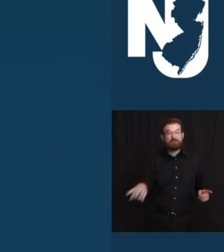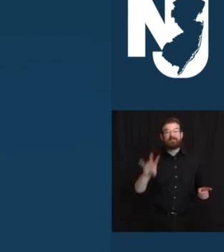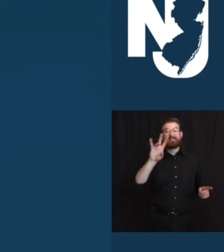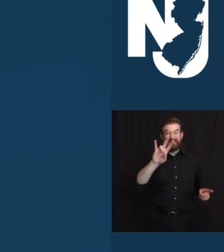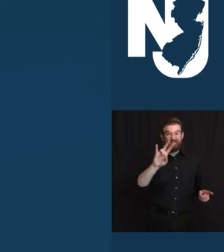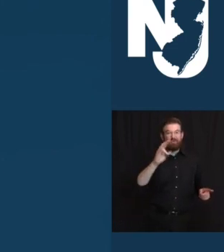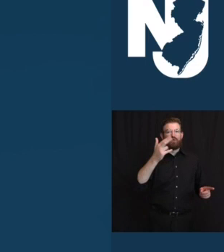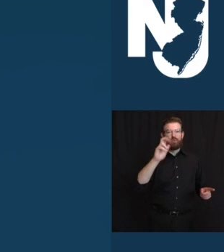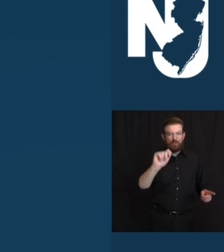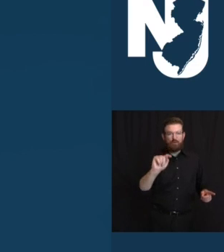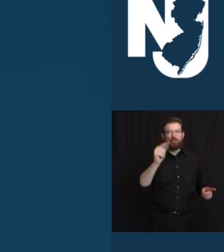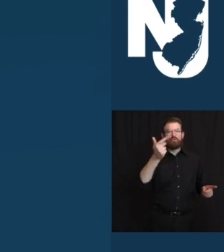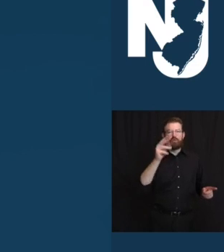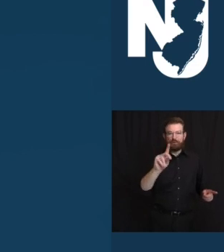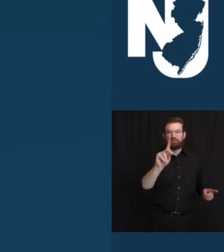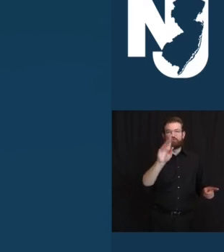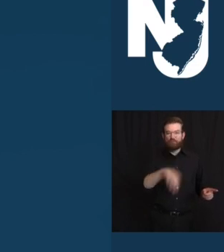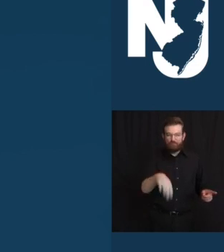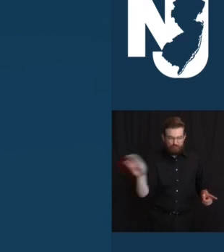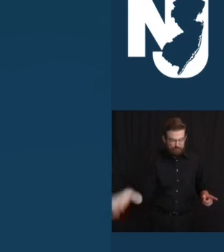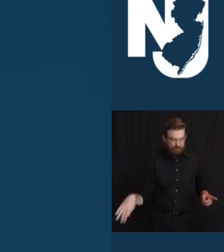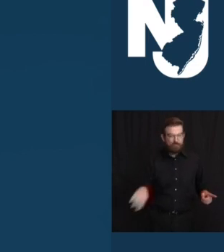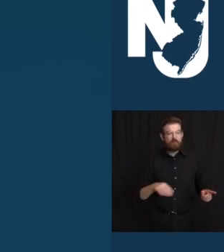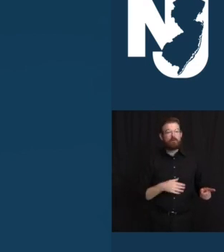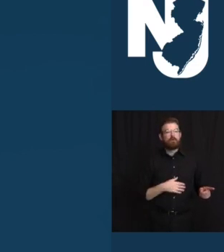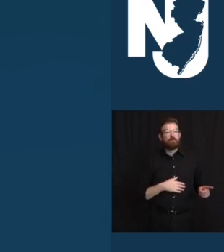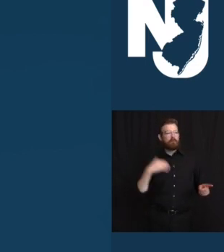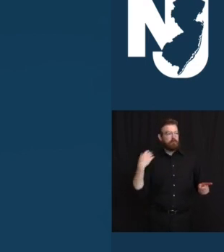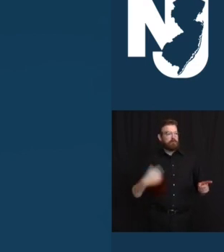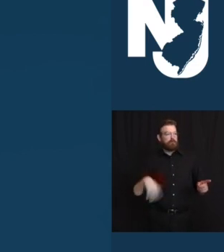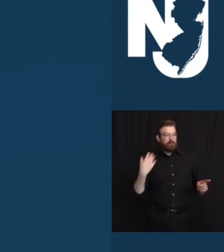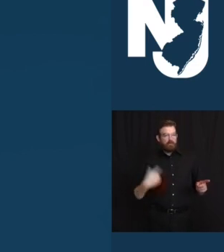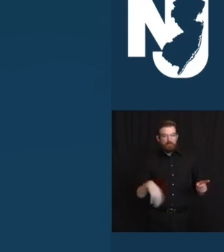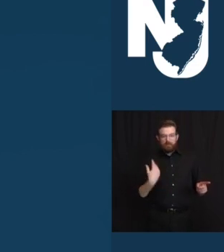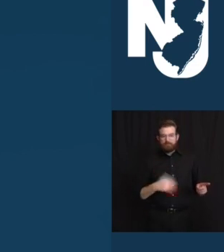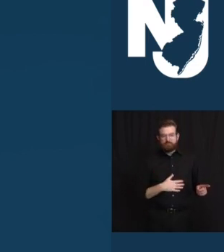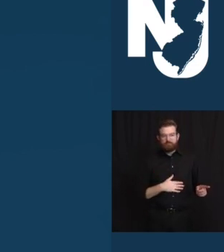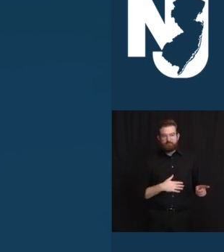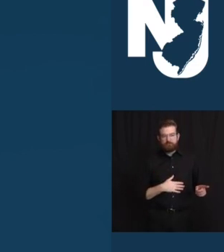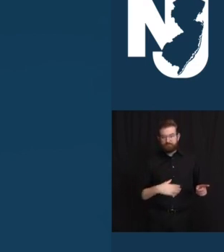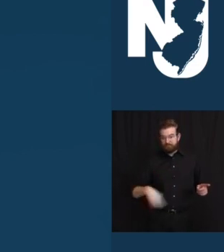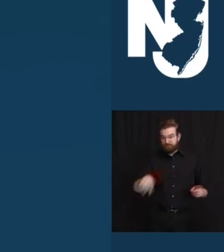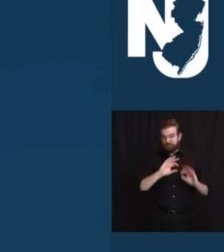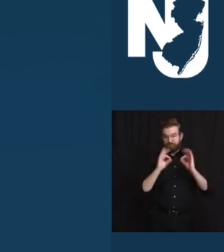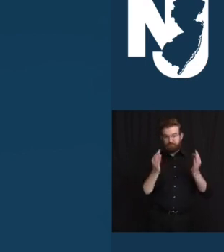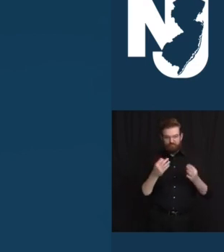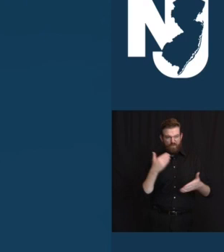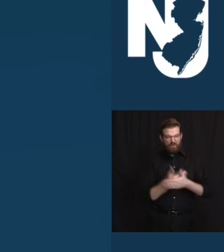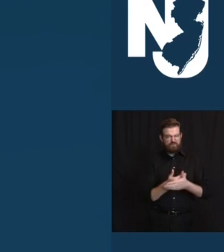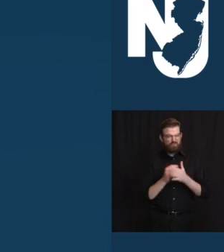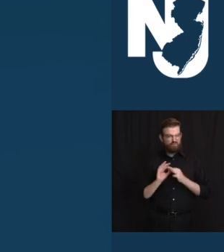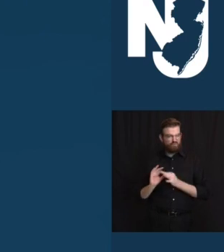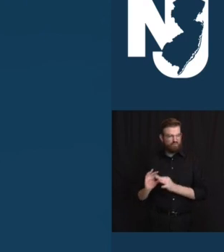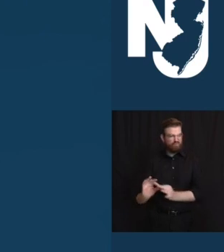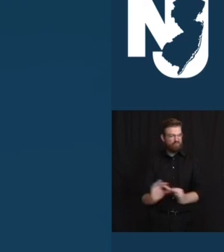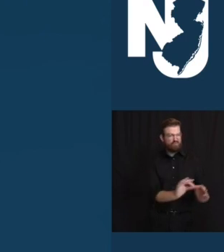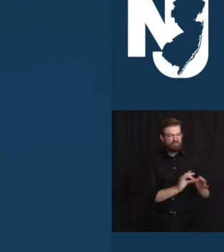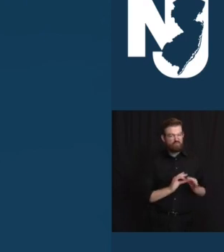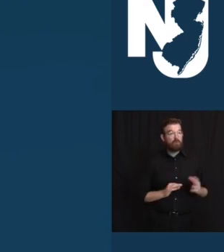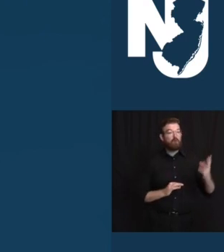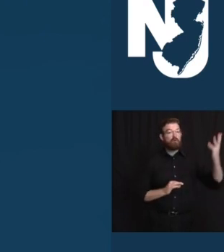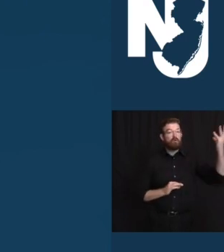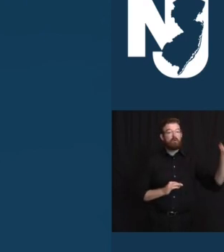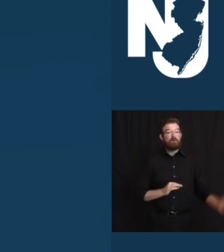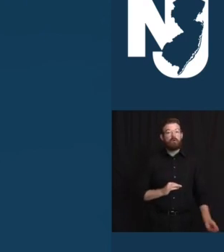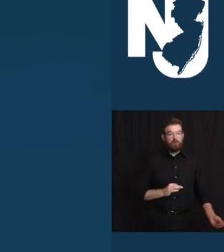yesterday, Luis. A tremendous and tight-knit family, one of the many who know all too well the grief of losing a central